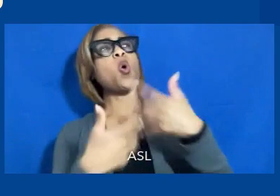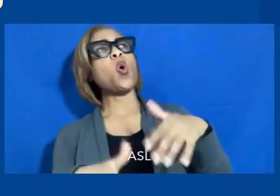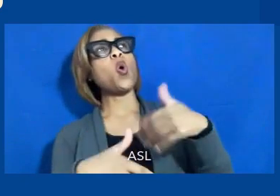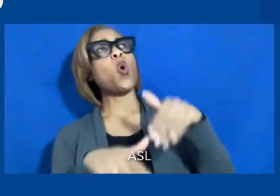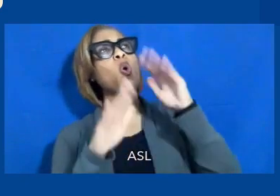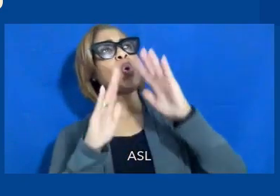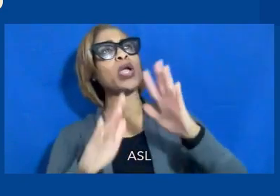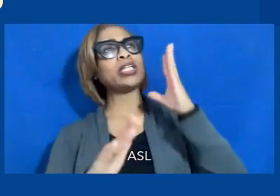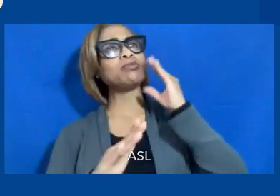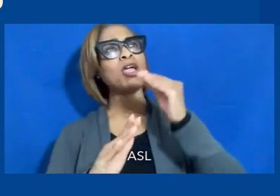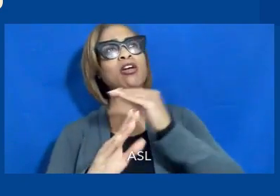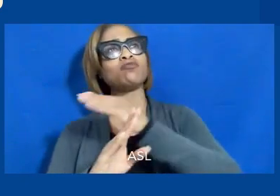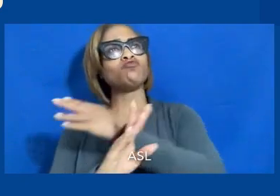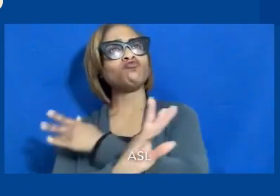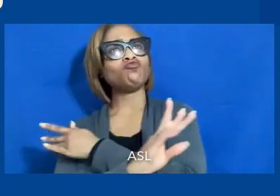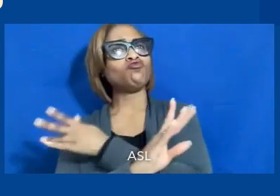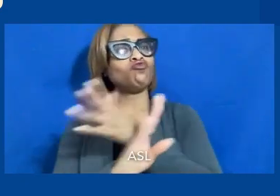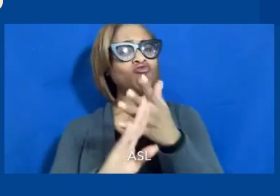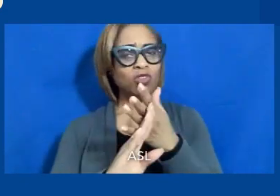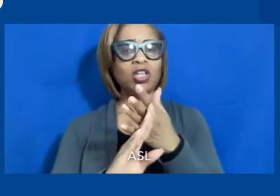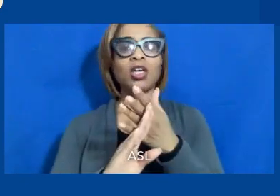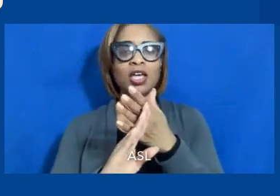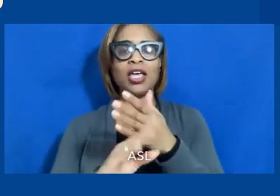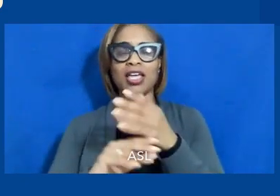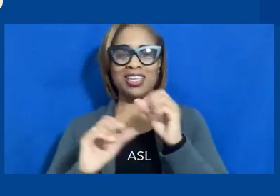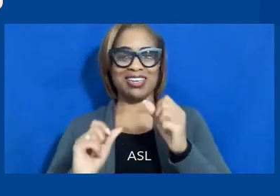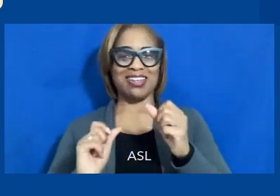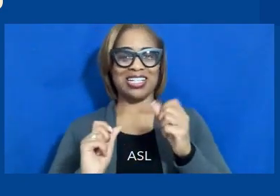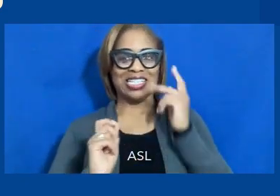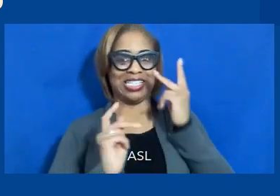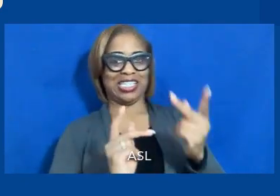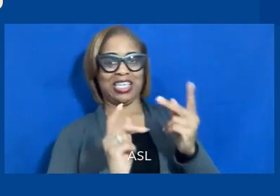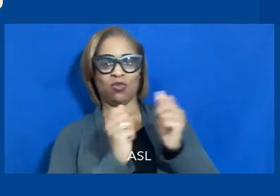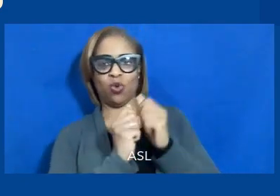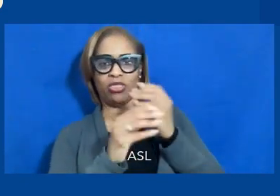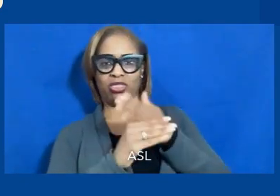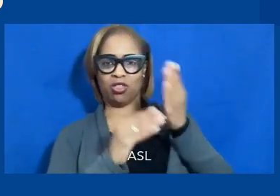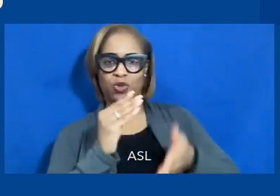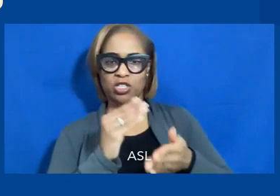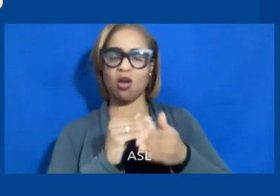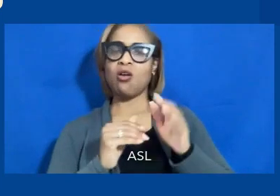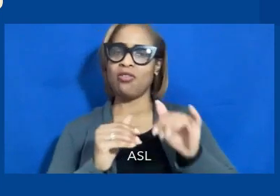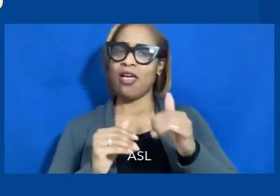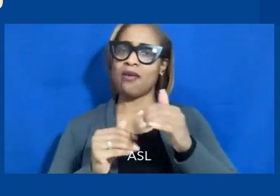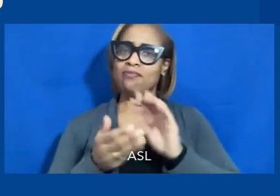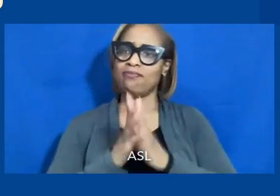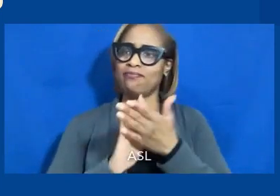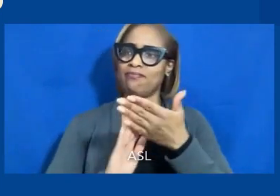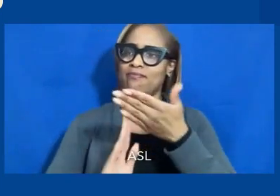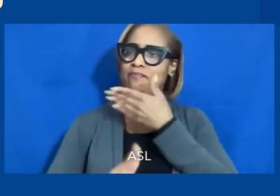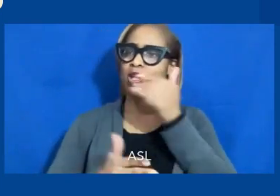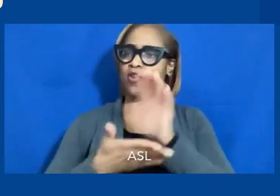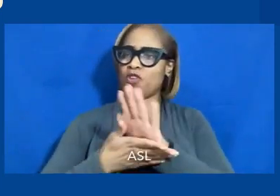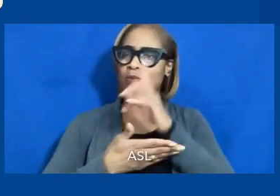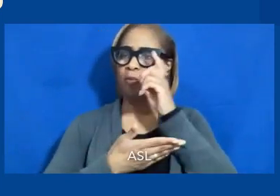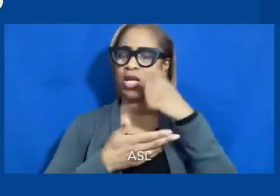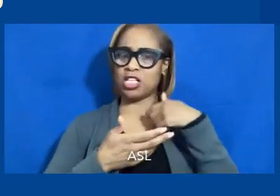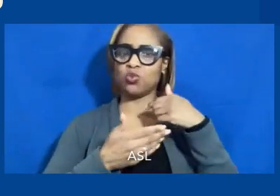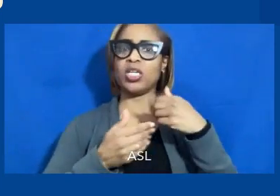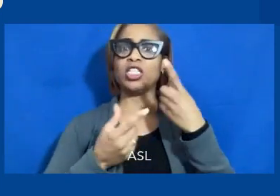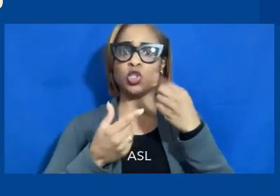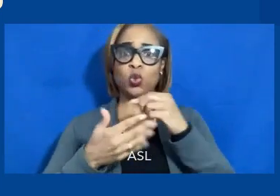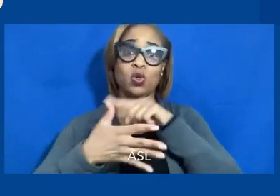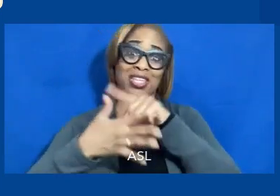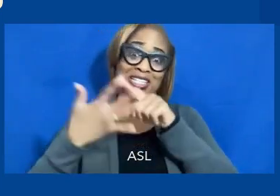to end. And you can feel it in the end product, and it's like a better film because like we took all those necessary steps.